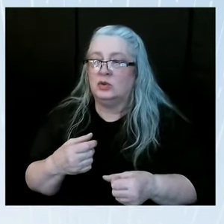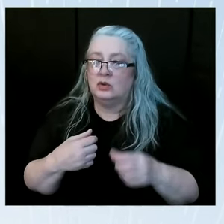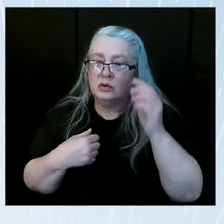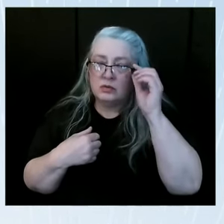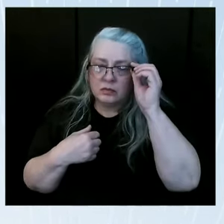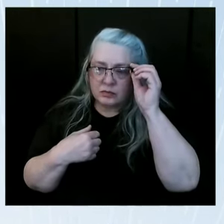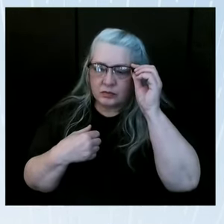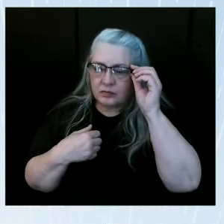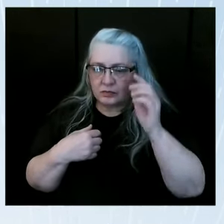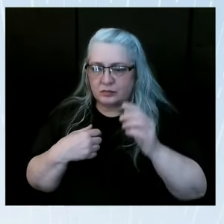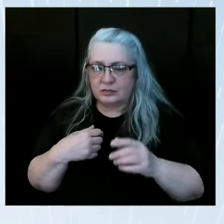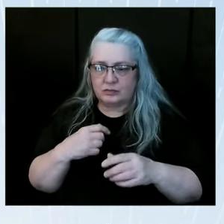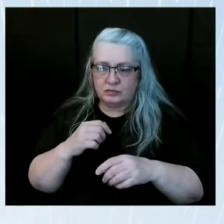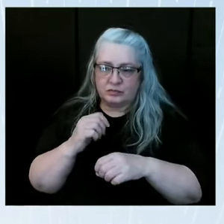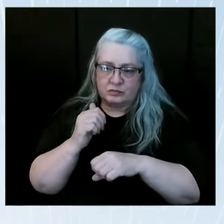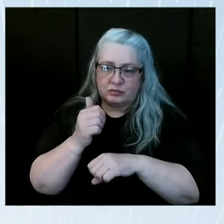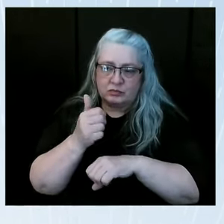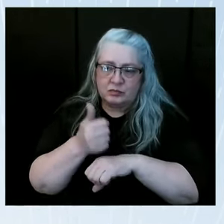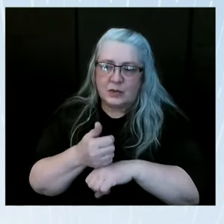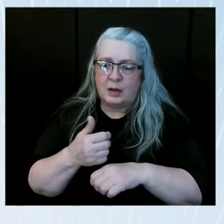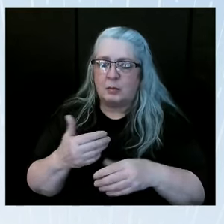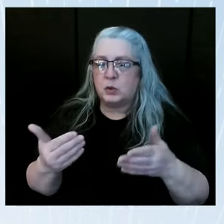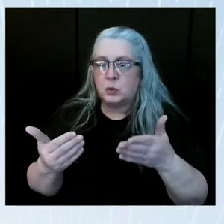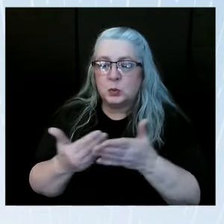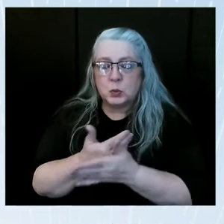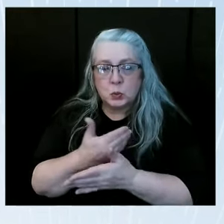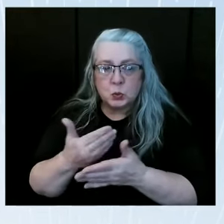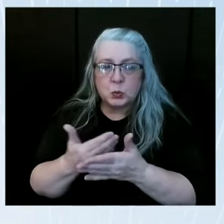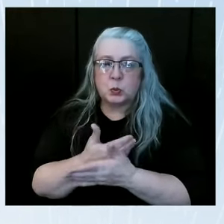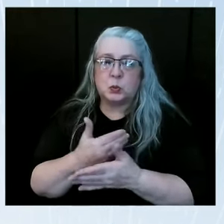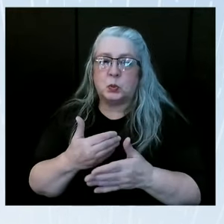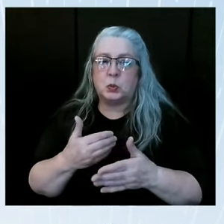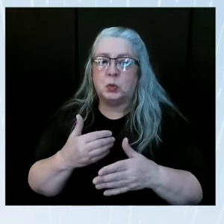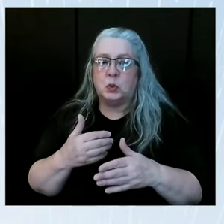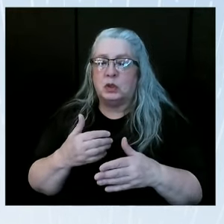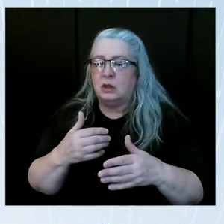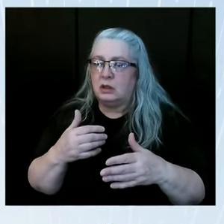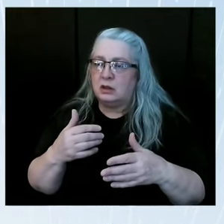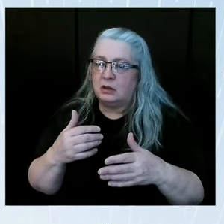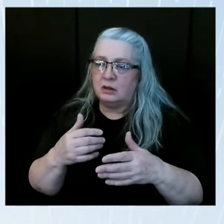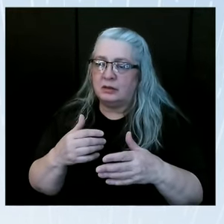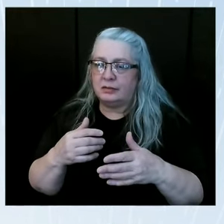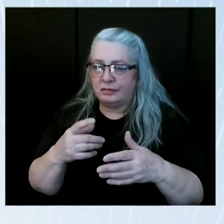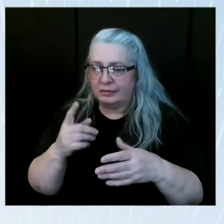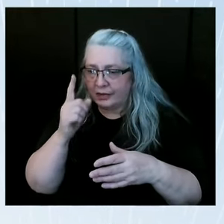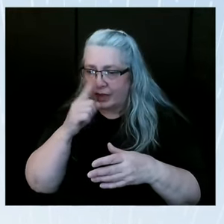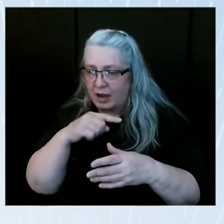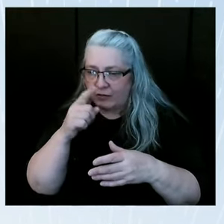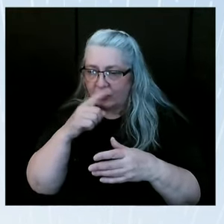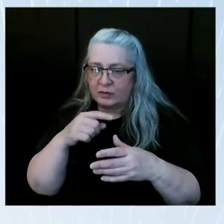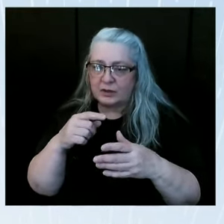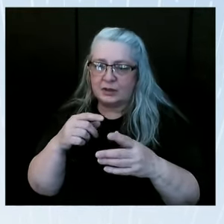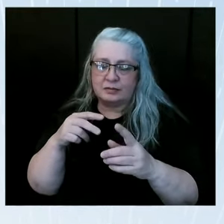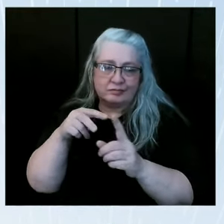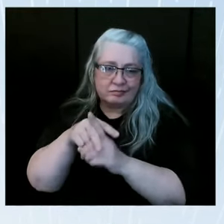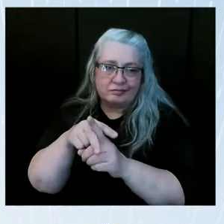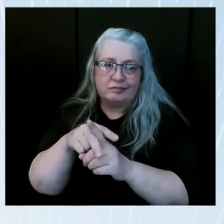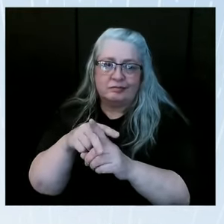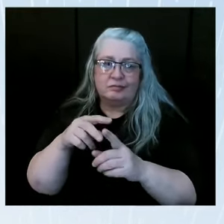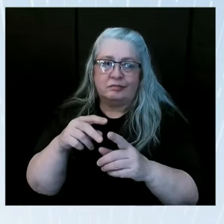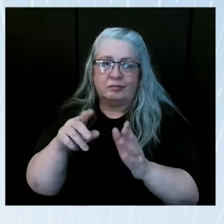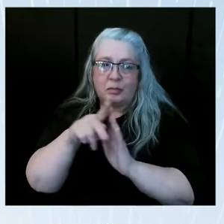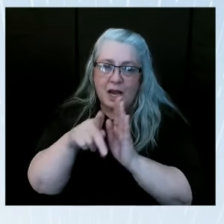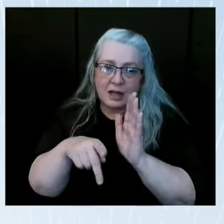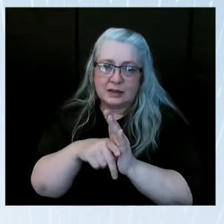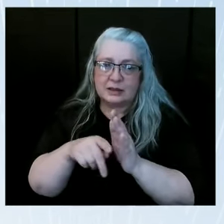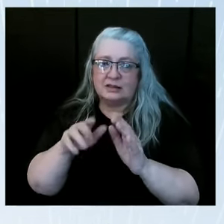past year, we've implemented this policies in our bureaus and missions around the world. We are already seeing the strategy